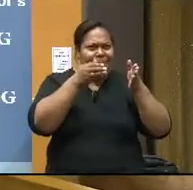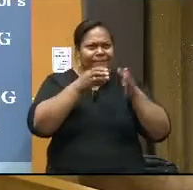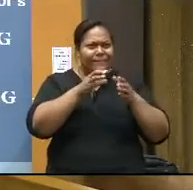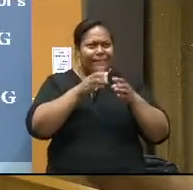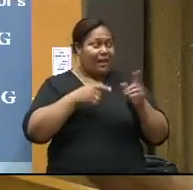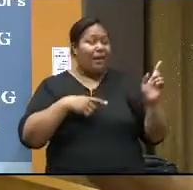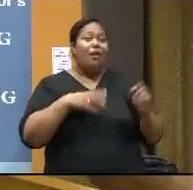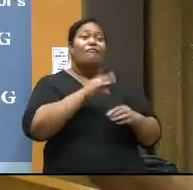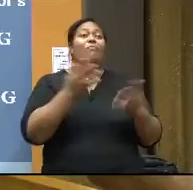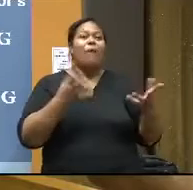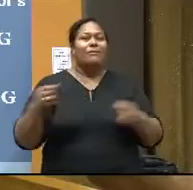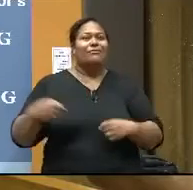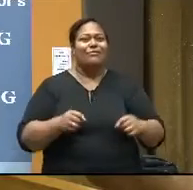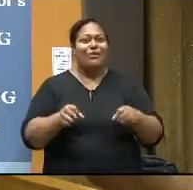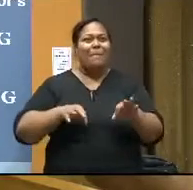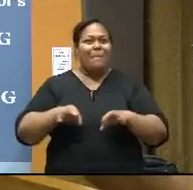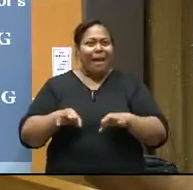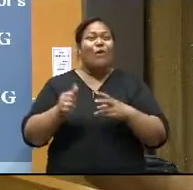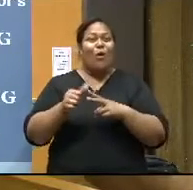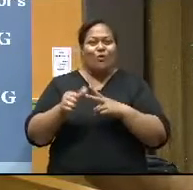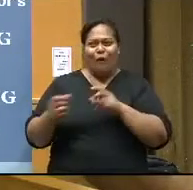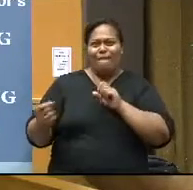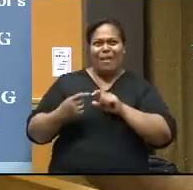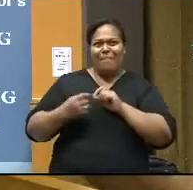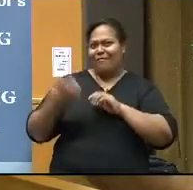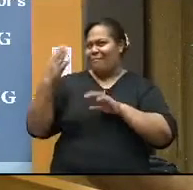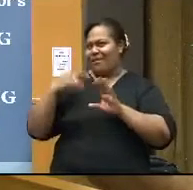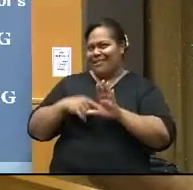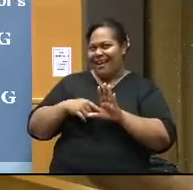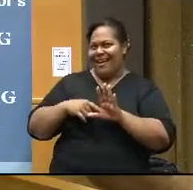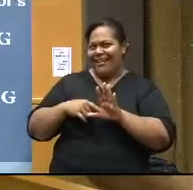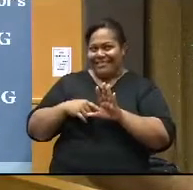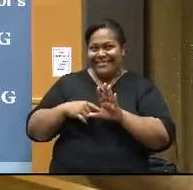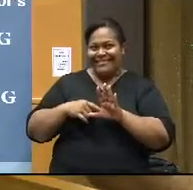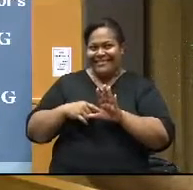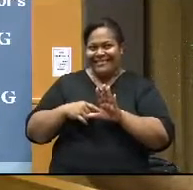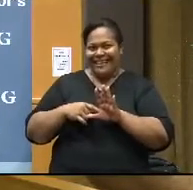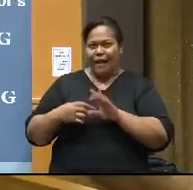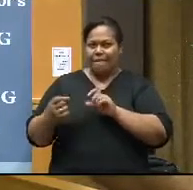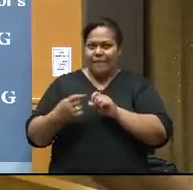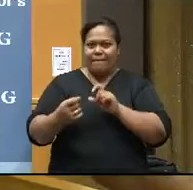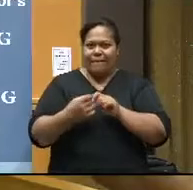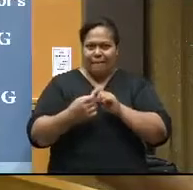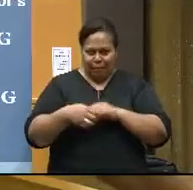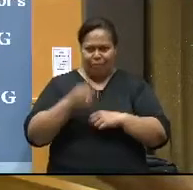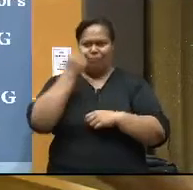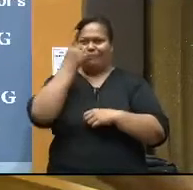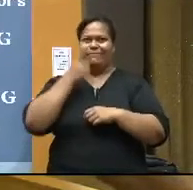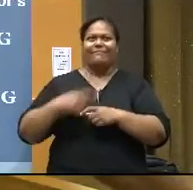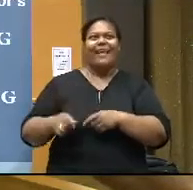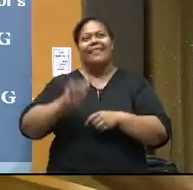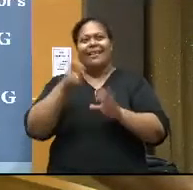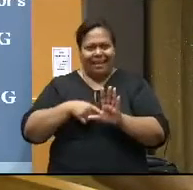strategic plan as well as the feedback. So everybody was concerned about attrition in the first year. Governments were